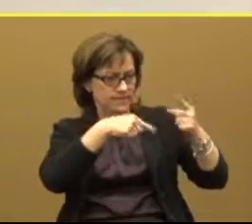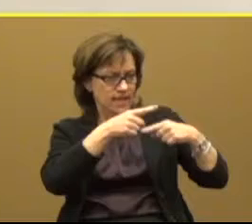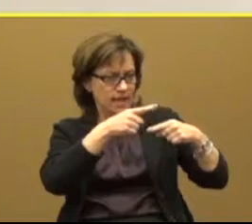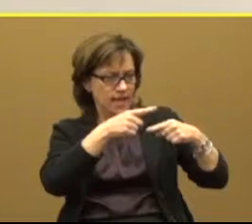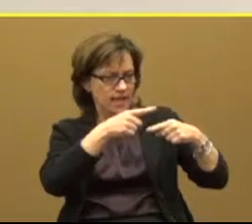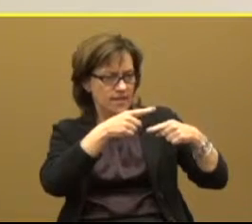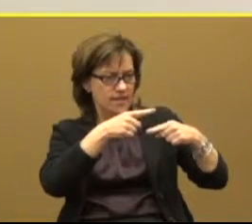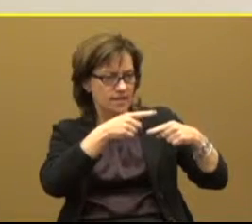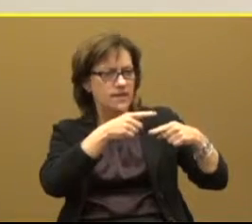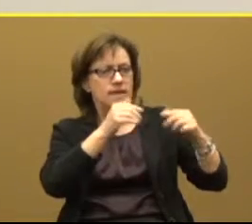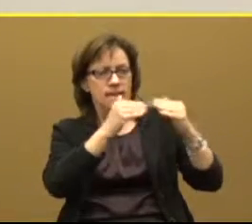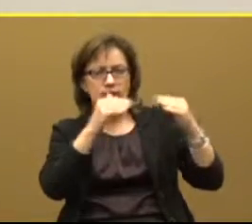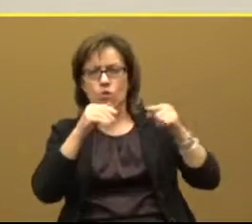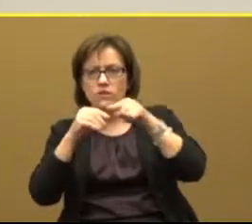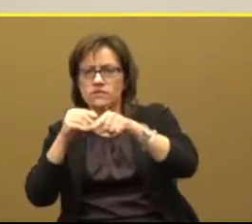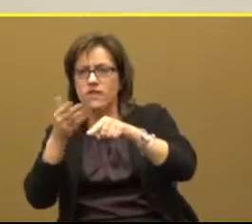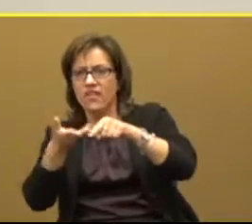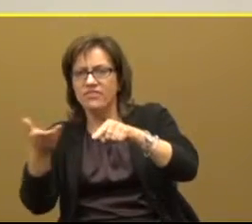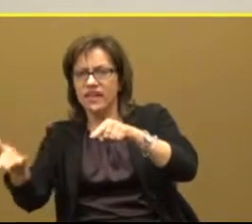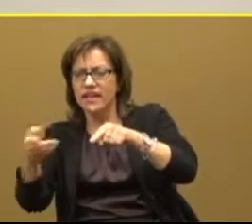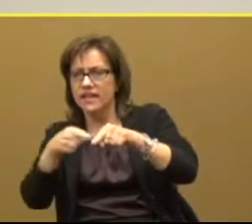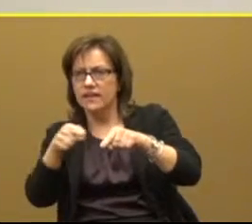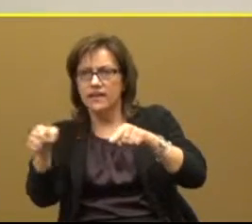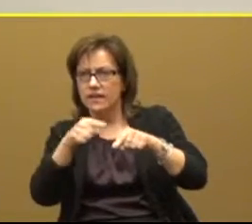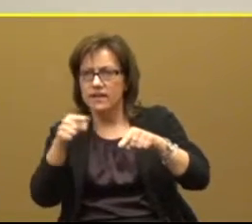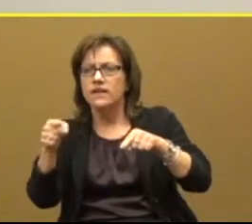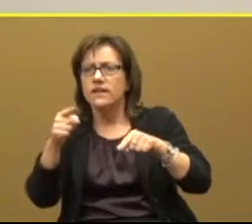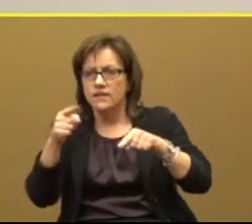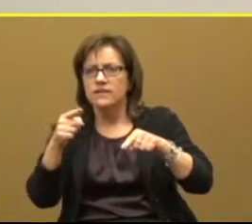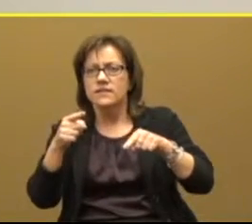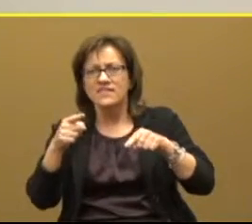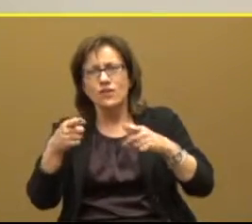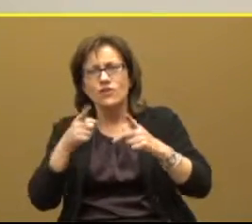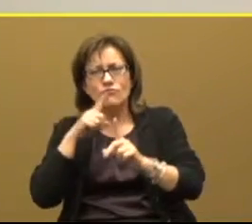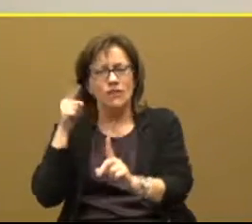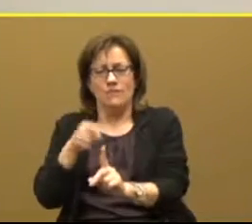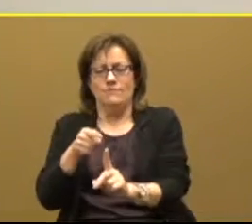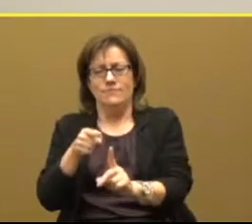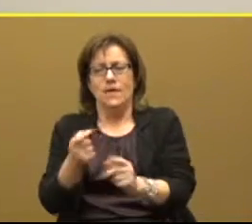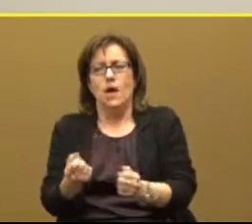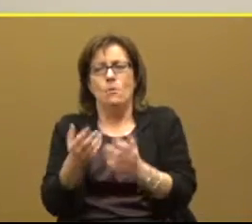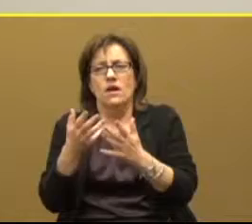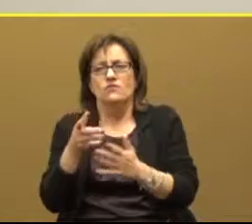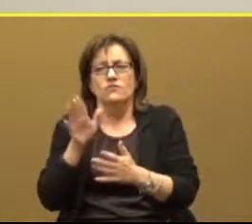the object. And so again, it's going to come down to level of abstraction.